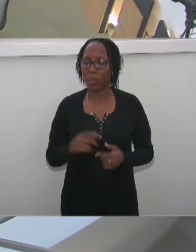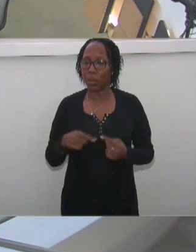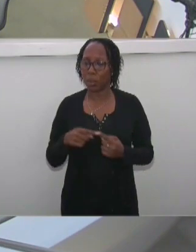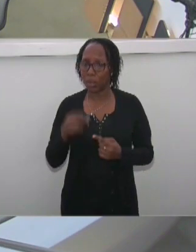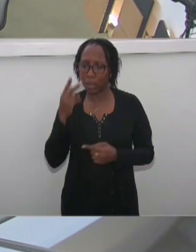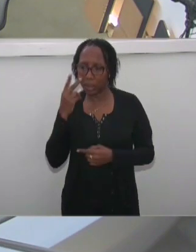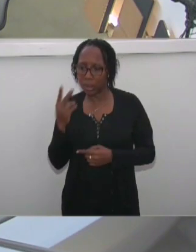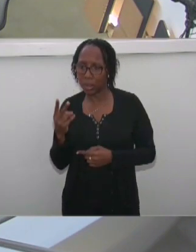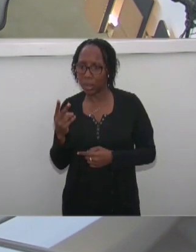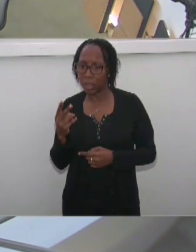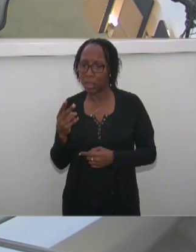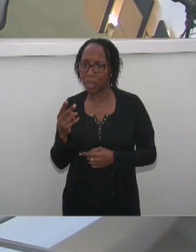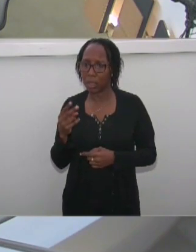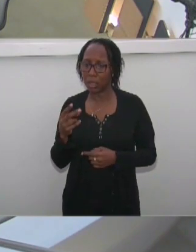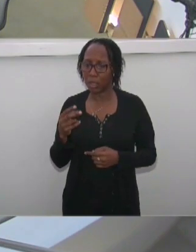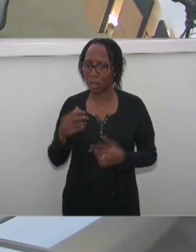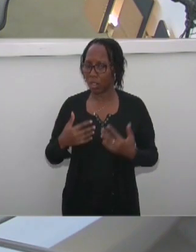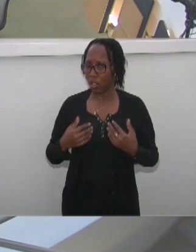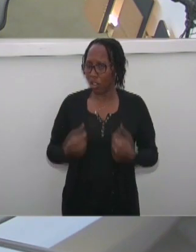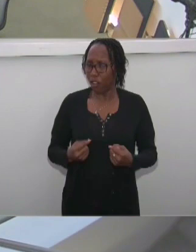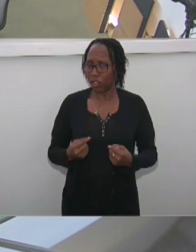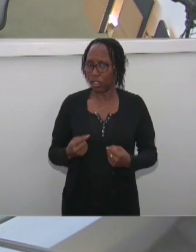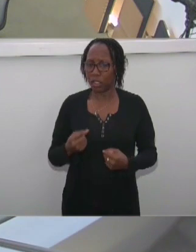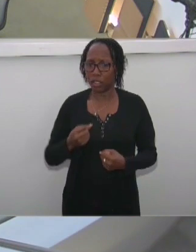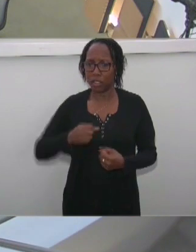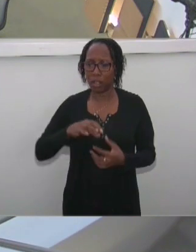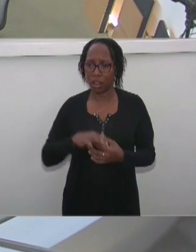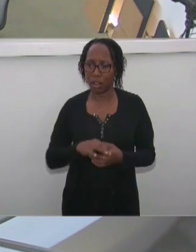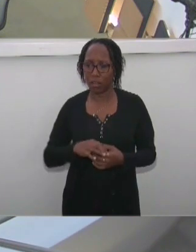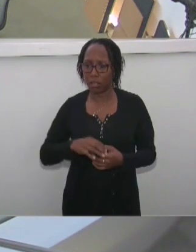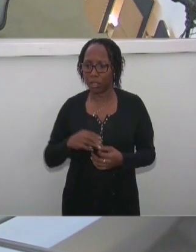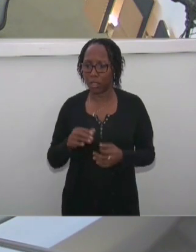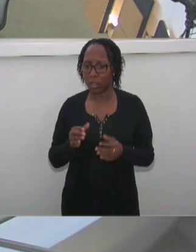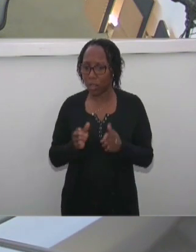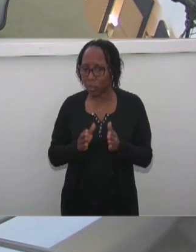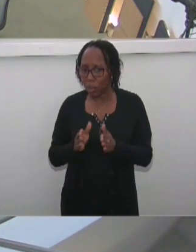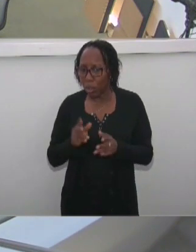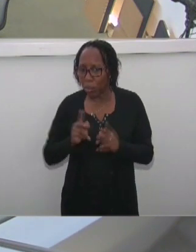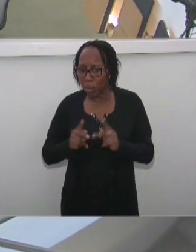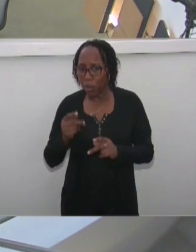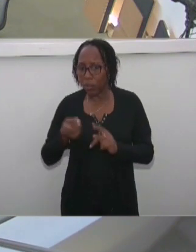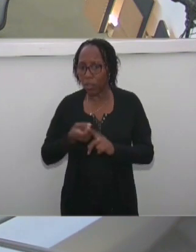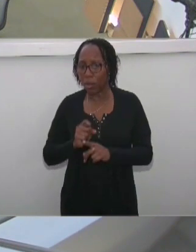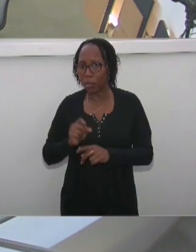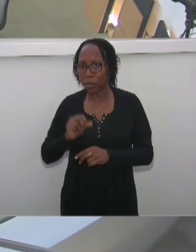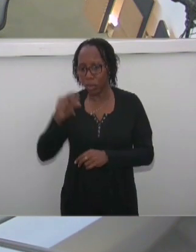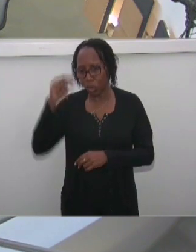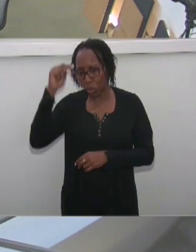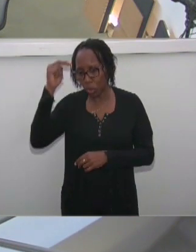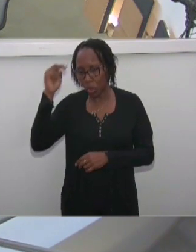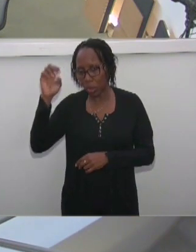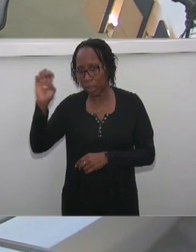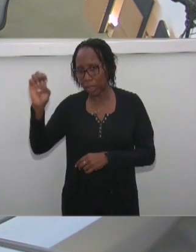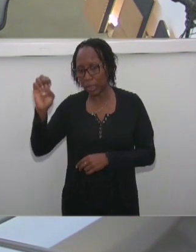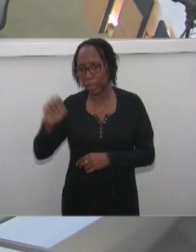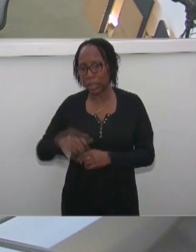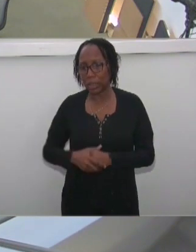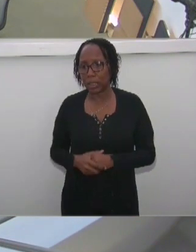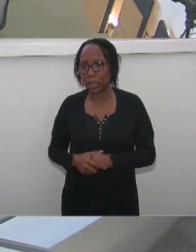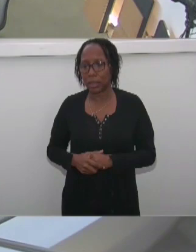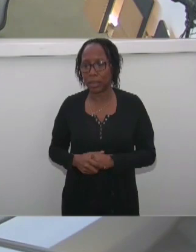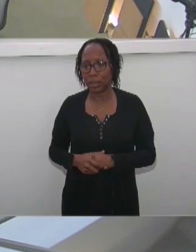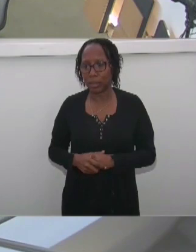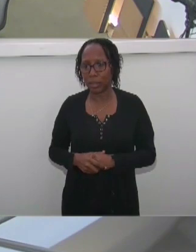to an increase in opportunities and greater economic growth. Governments will conduct a comprehensive review of